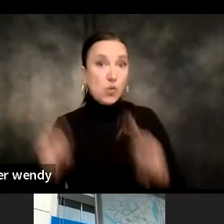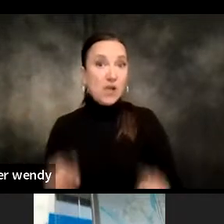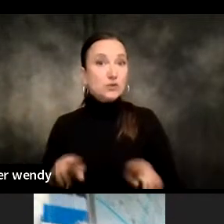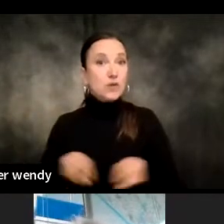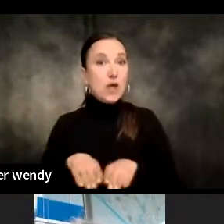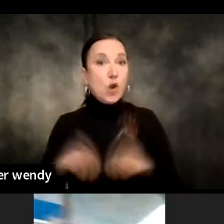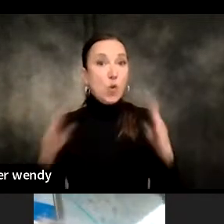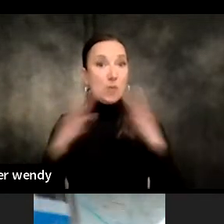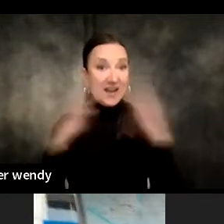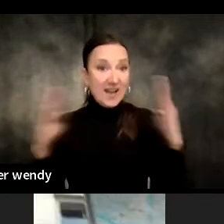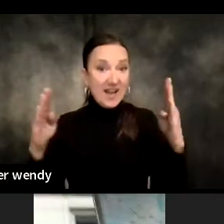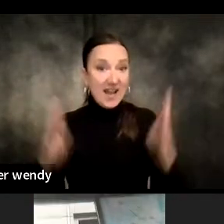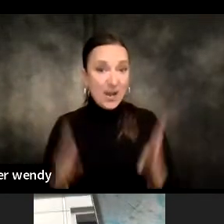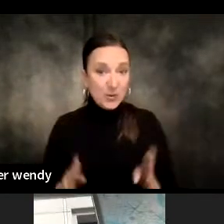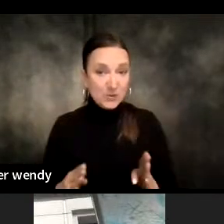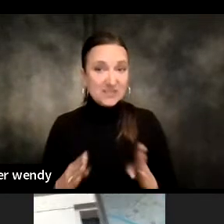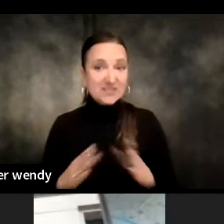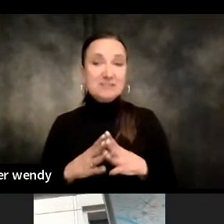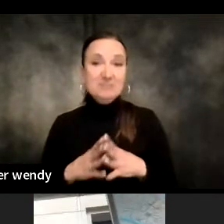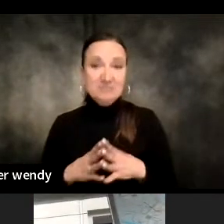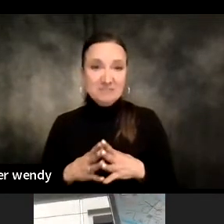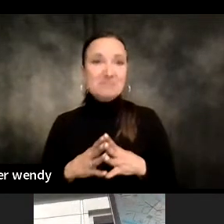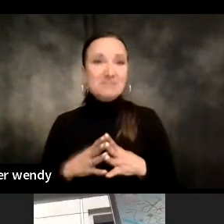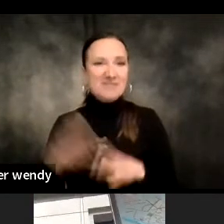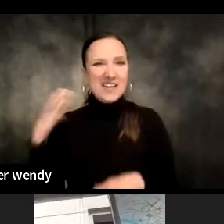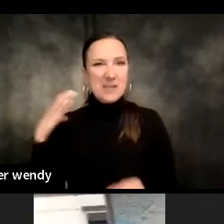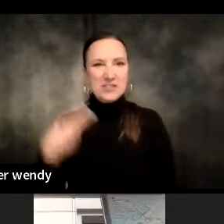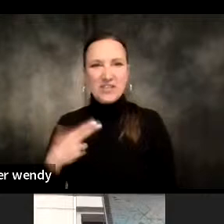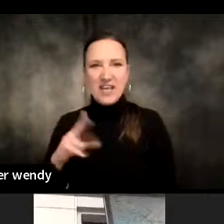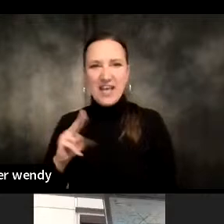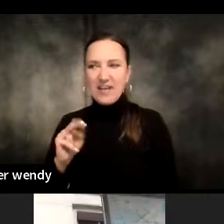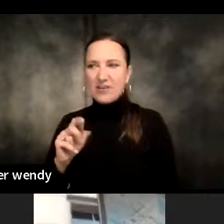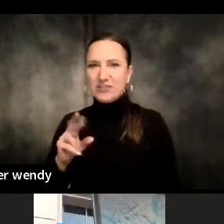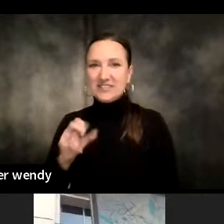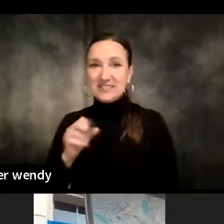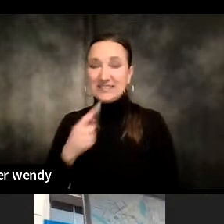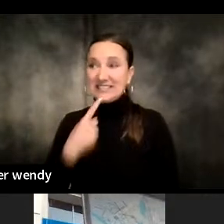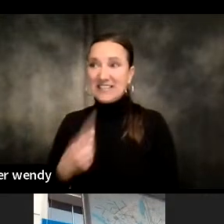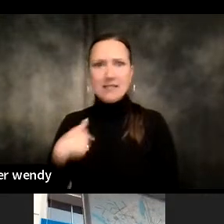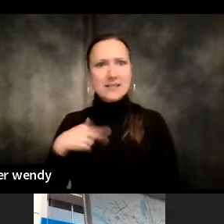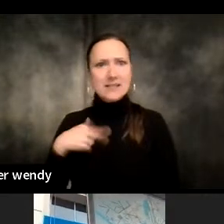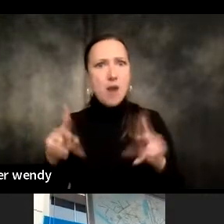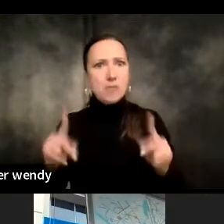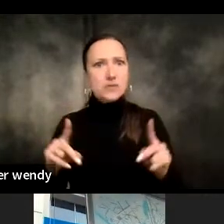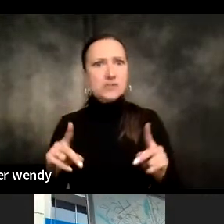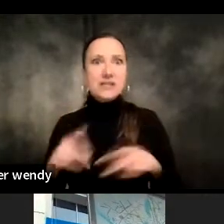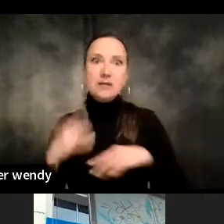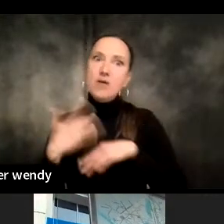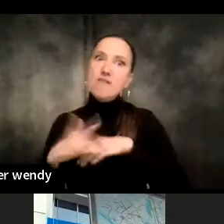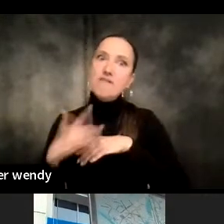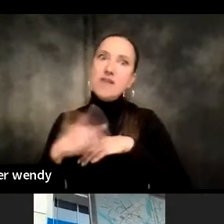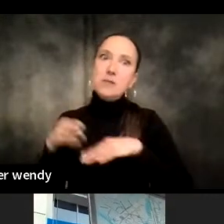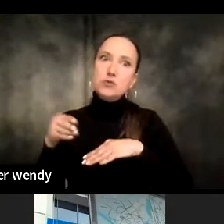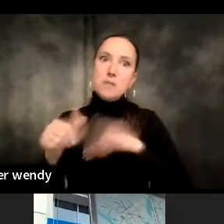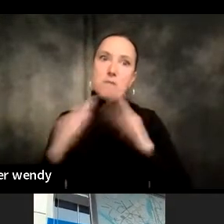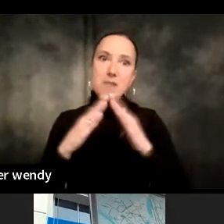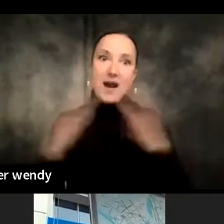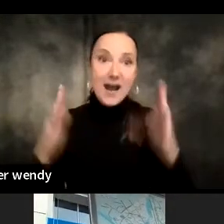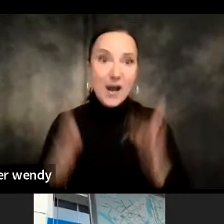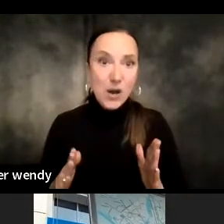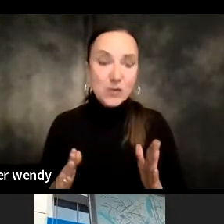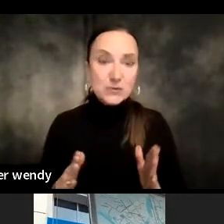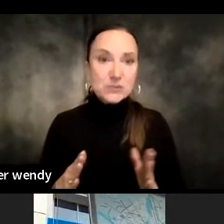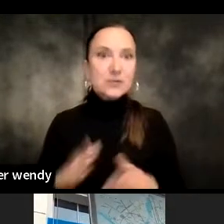house. As Commissioner Henderson stated, this is an opportunity for affordable housing. I